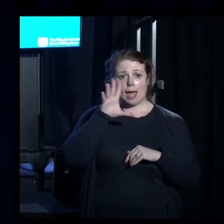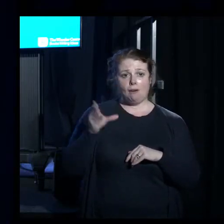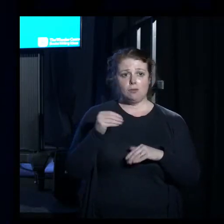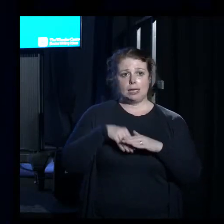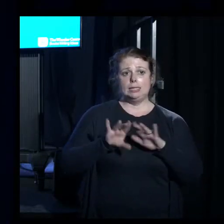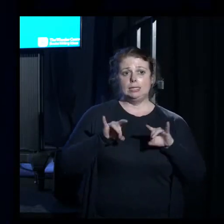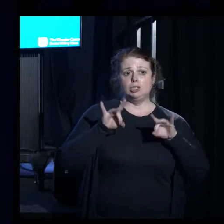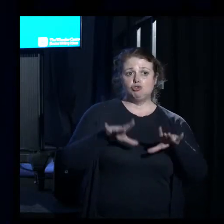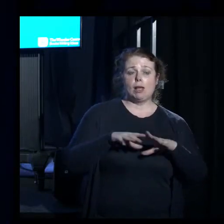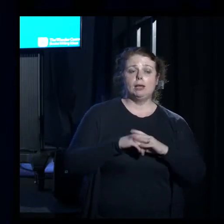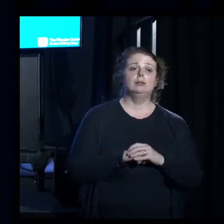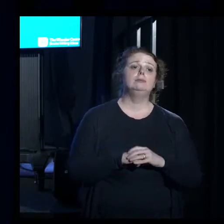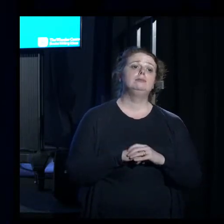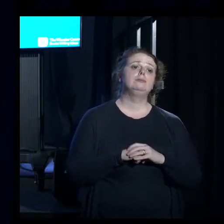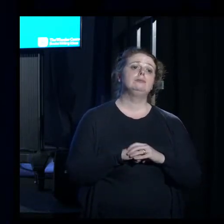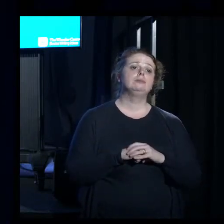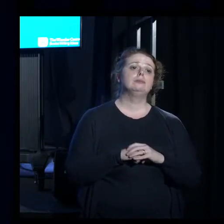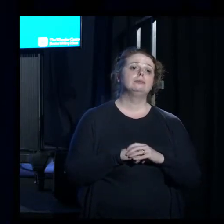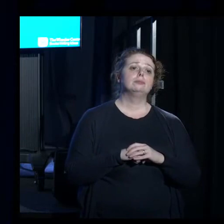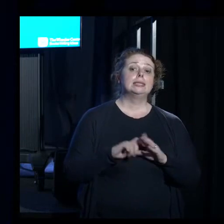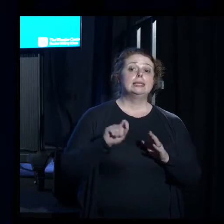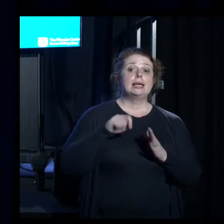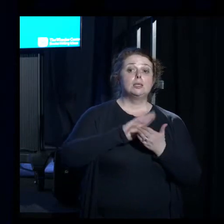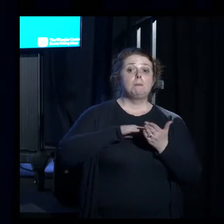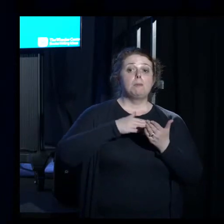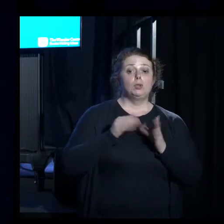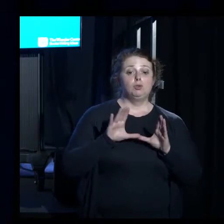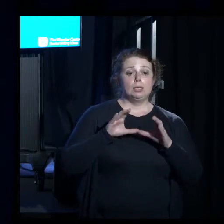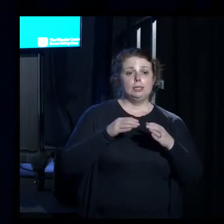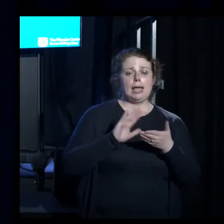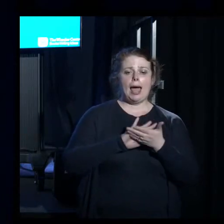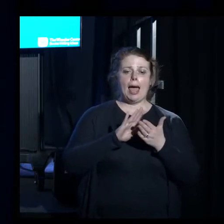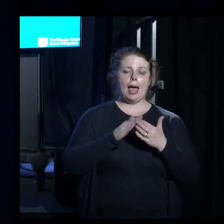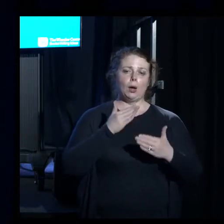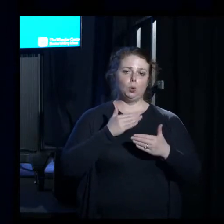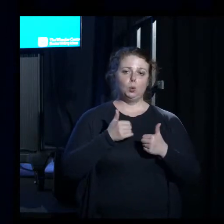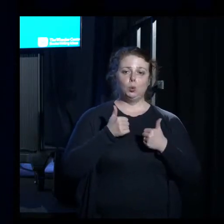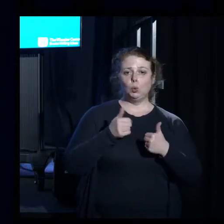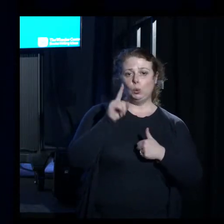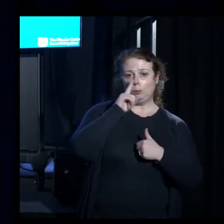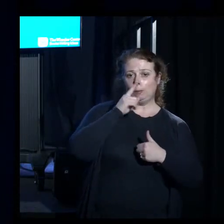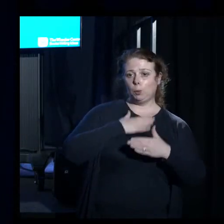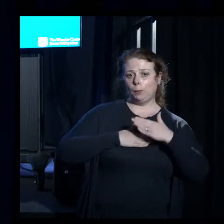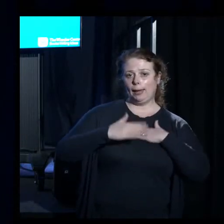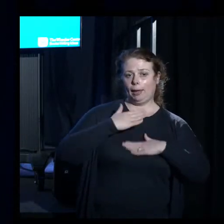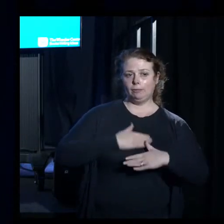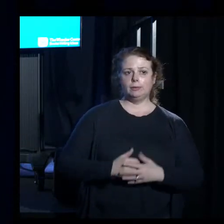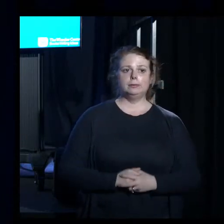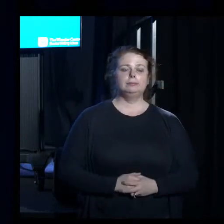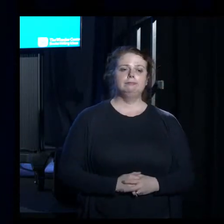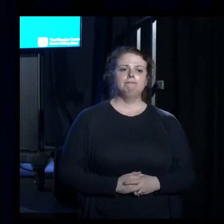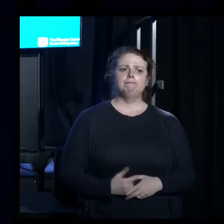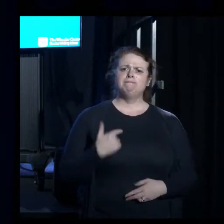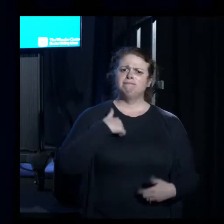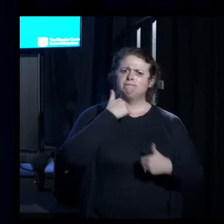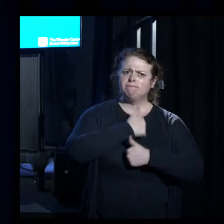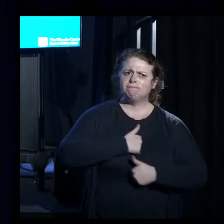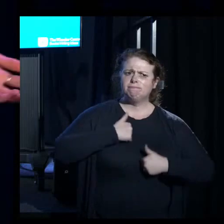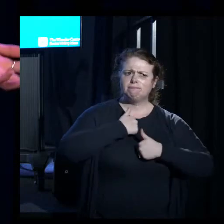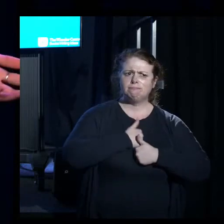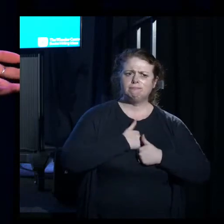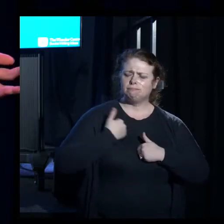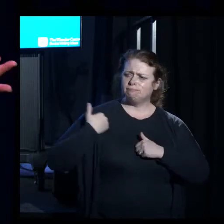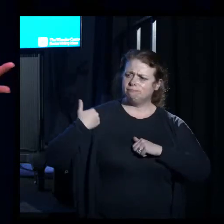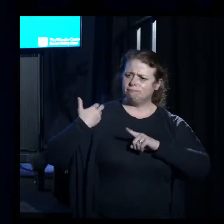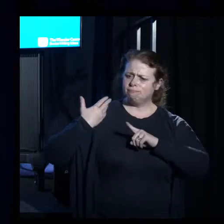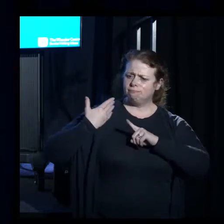Her forthcoming poetry collection is How Decent Folk Behave. And I really enjoyed many